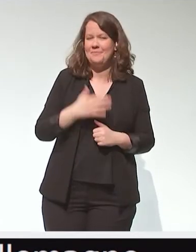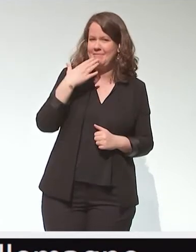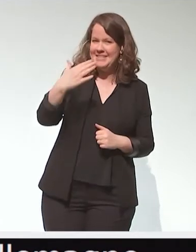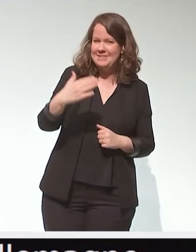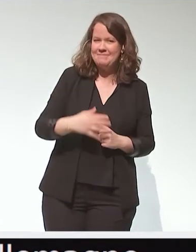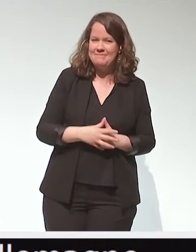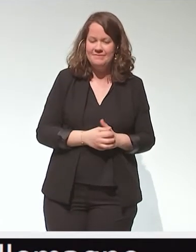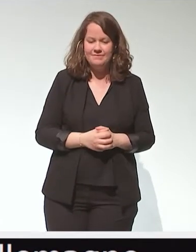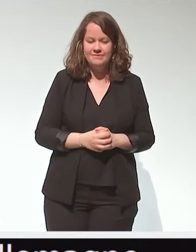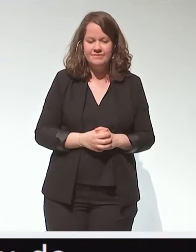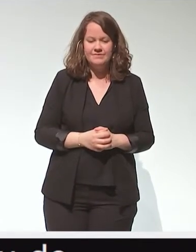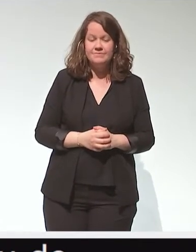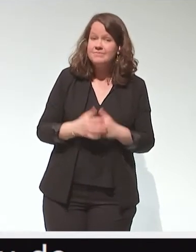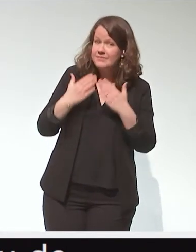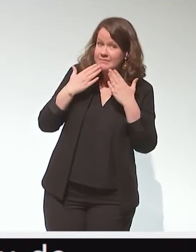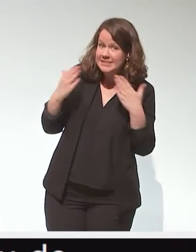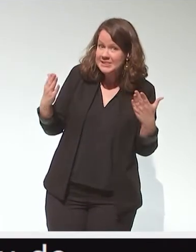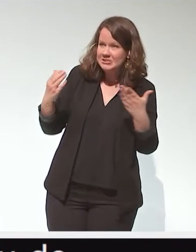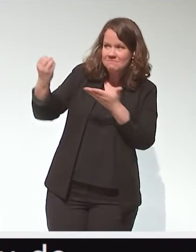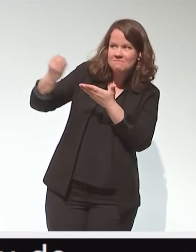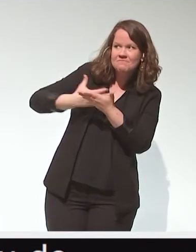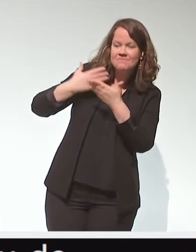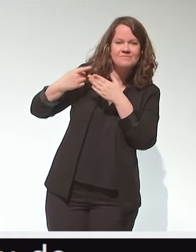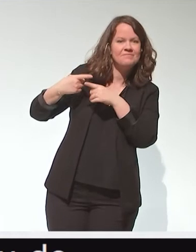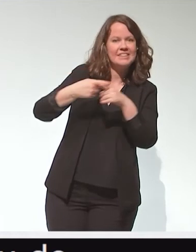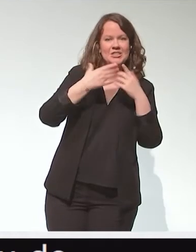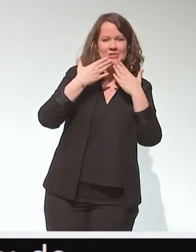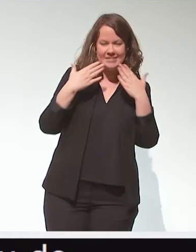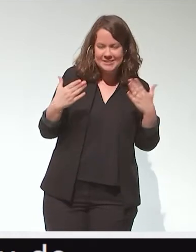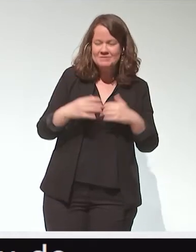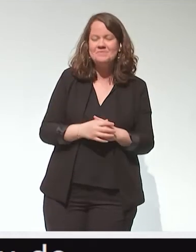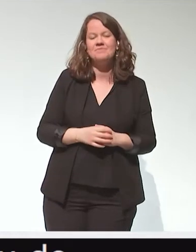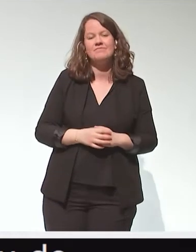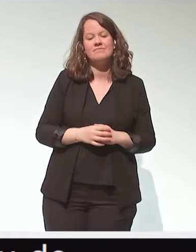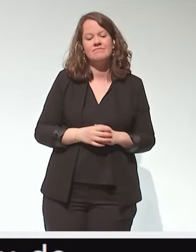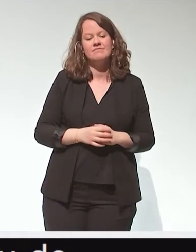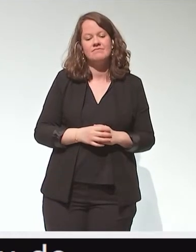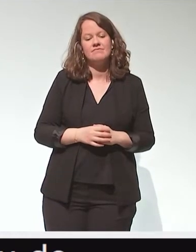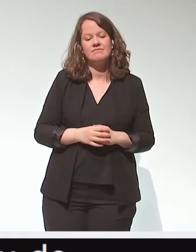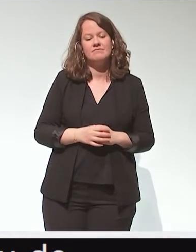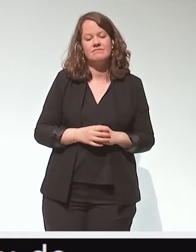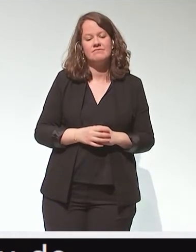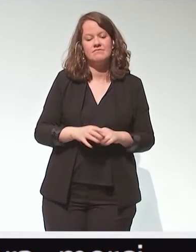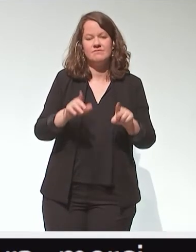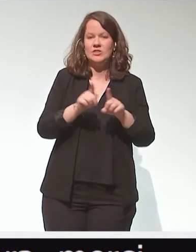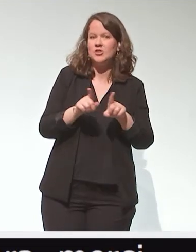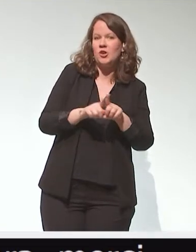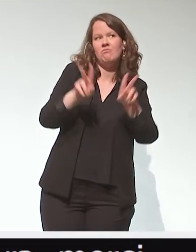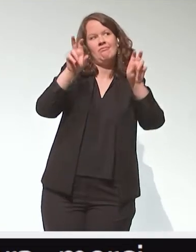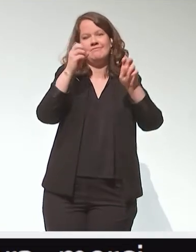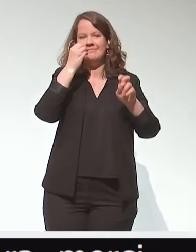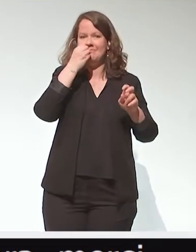through subsidies and through support measures, we will succeed in achieving this objective. Thank you very much for sharing that best practice.